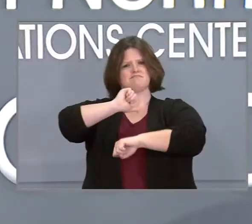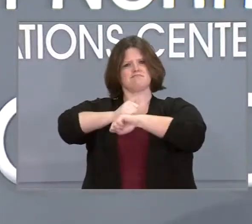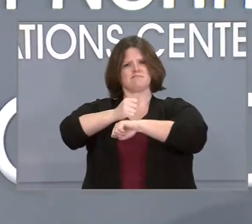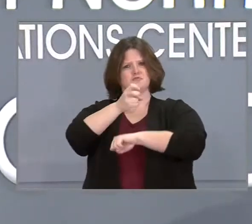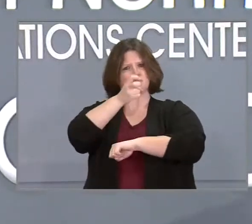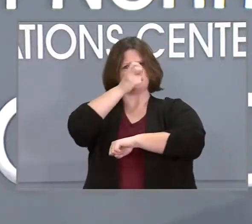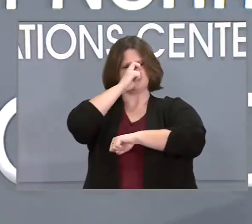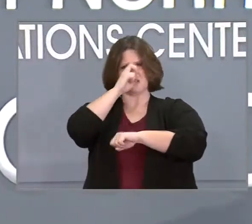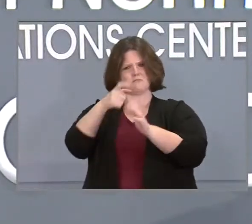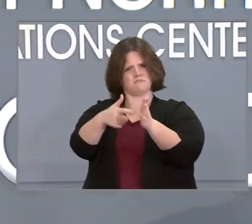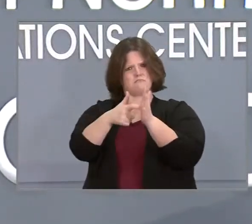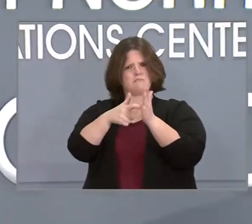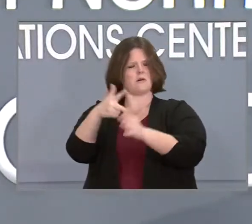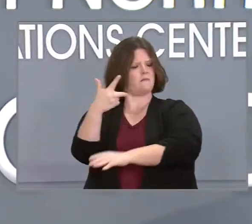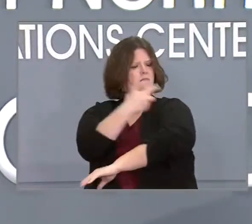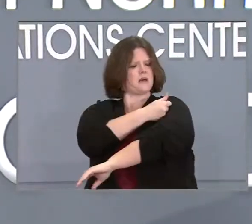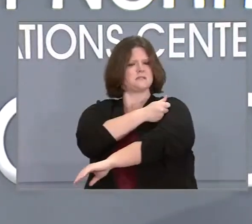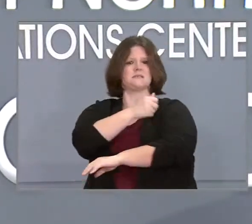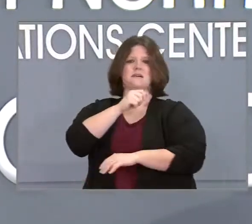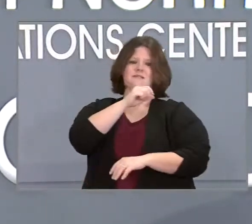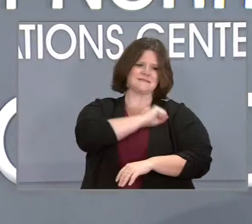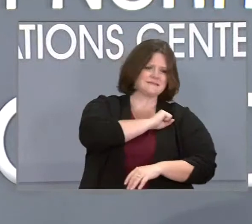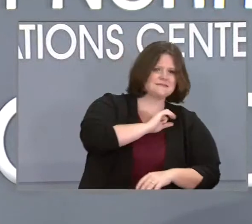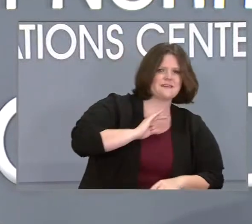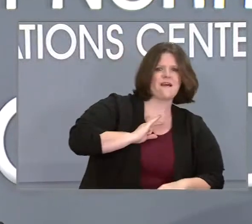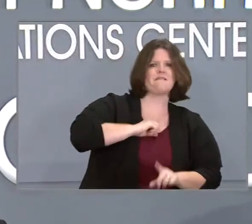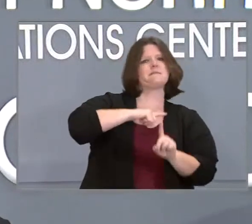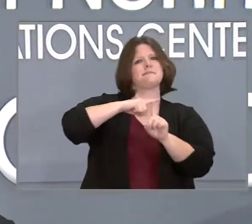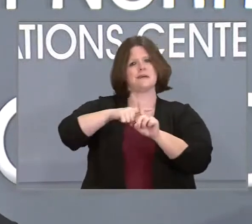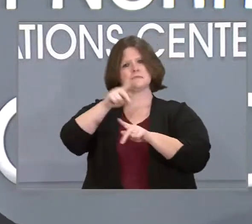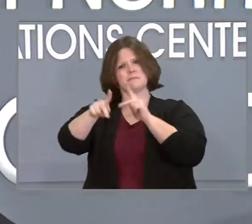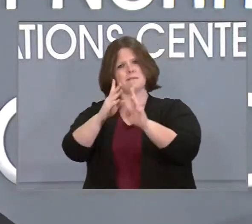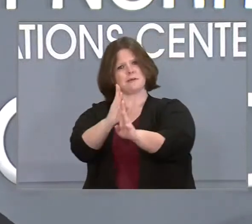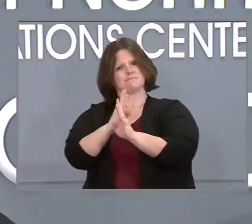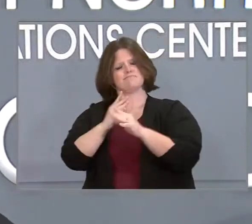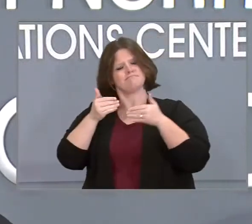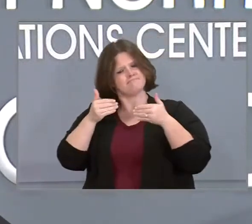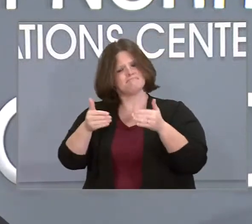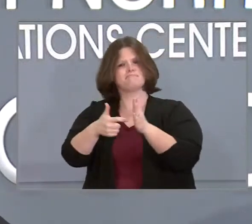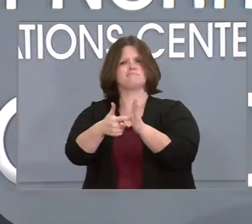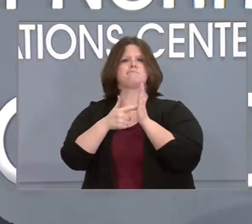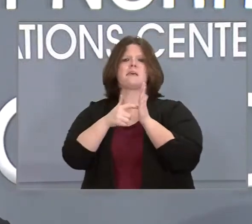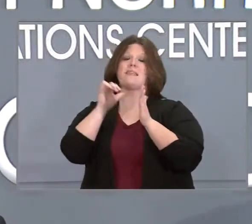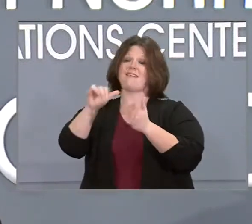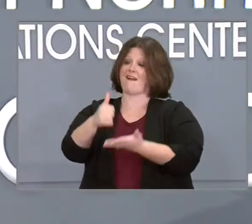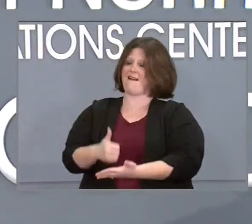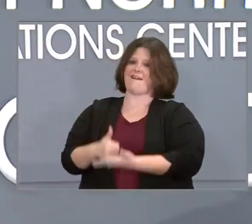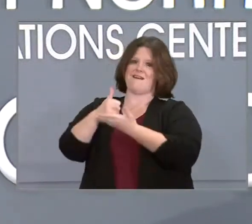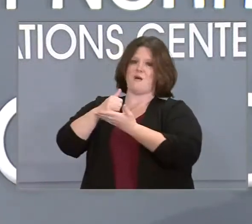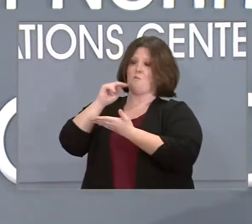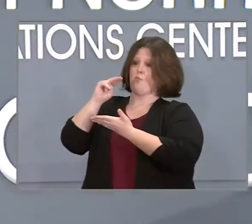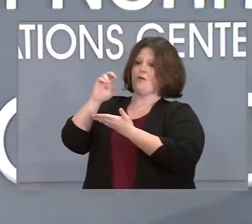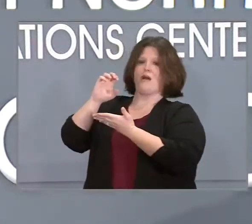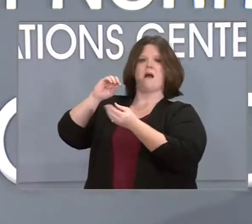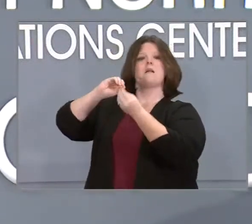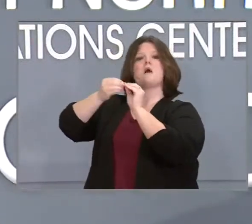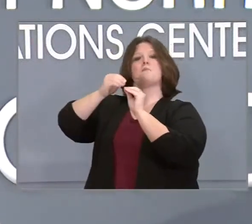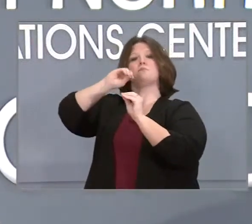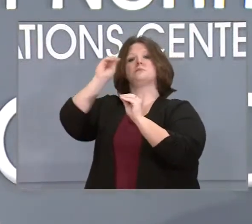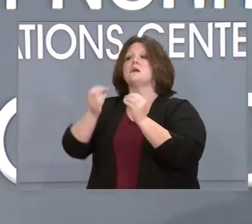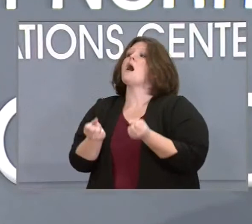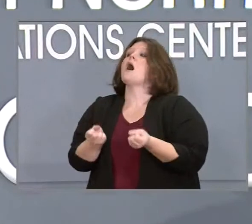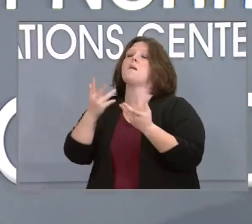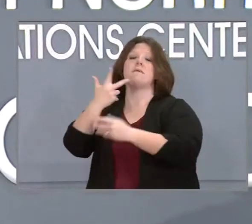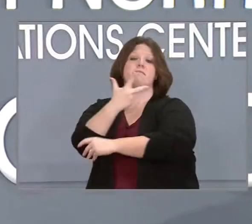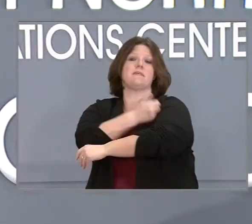employees and customers. This has helped increase North Carolina's vaccine rate. But more than anything, it's saved